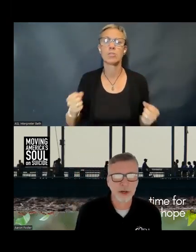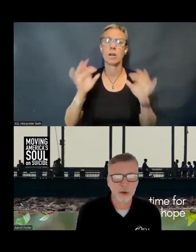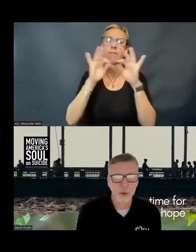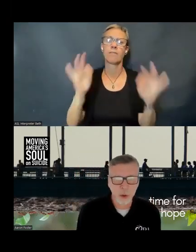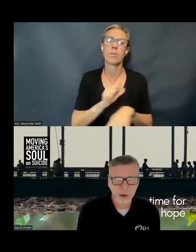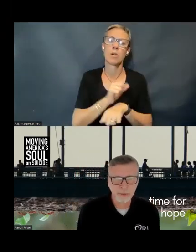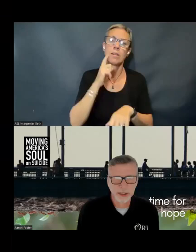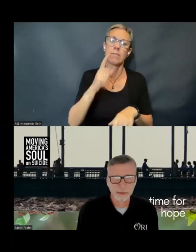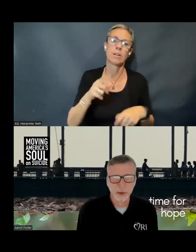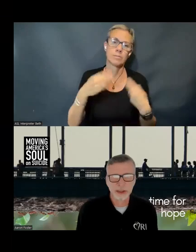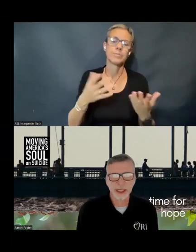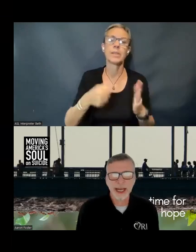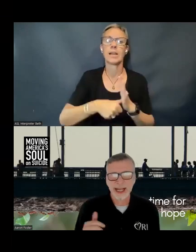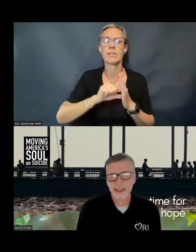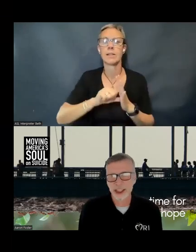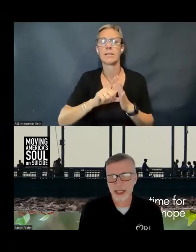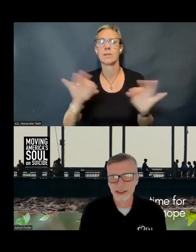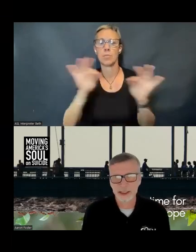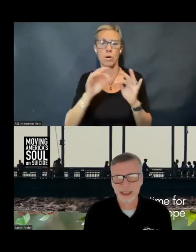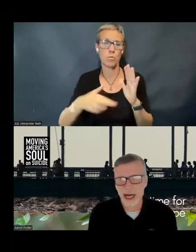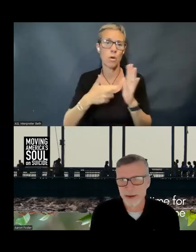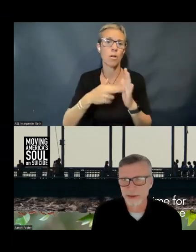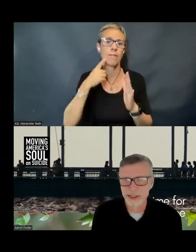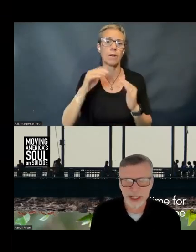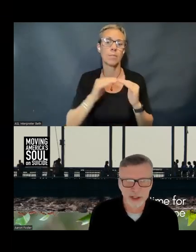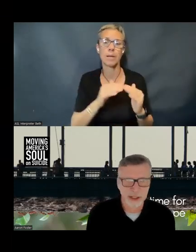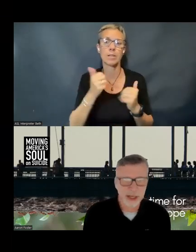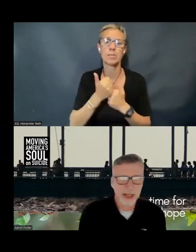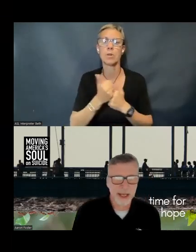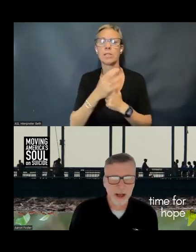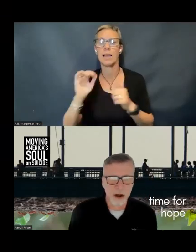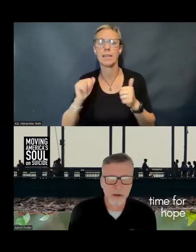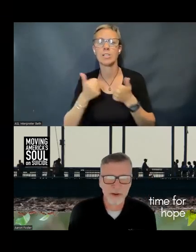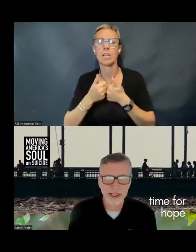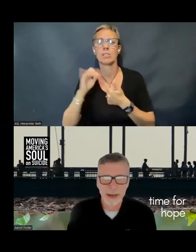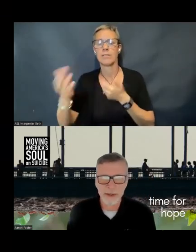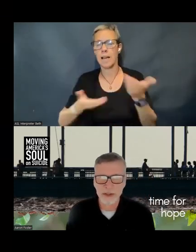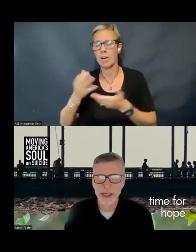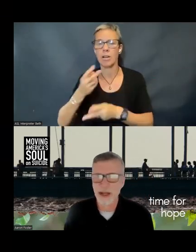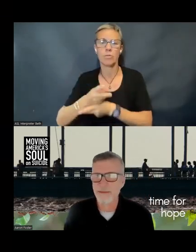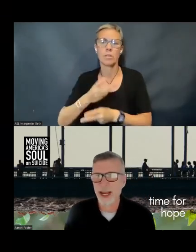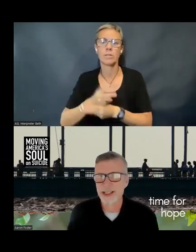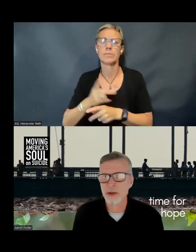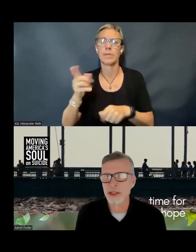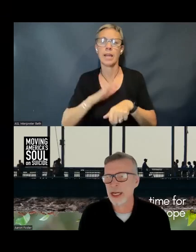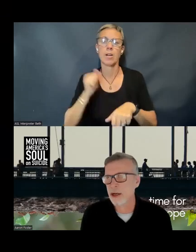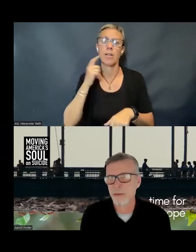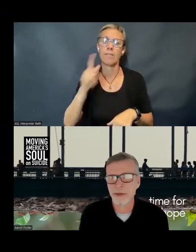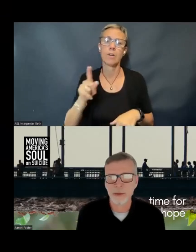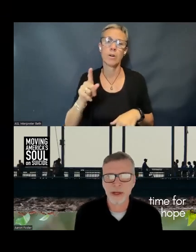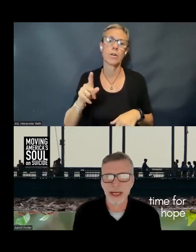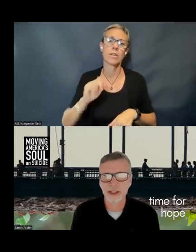highlight the critical role of peer supports and the challenges in hiring and retention. They call for the establishment of